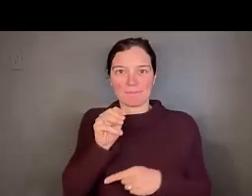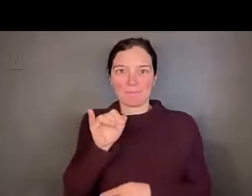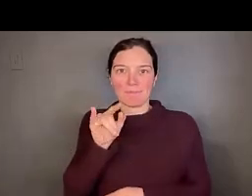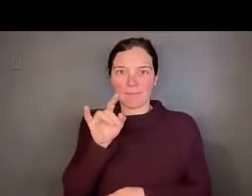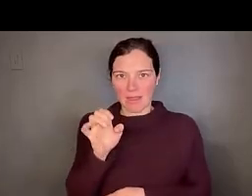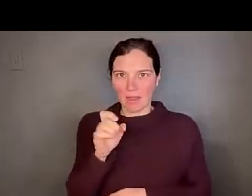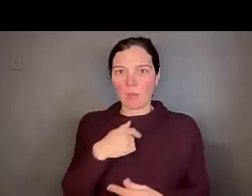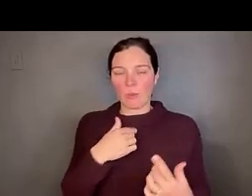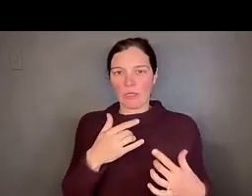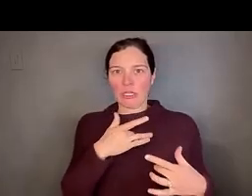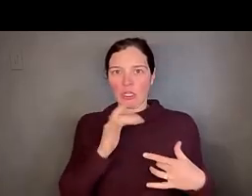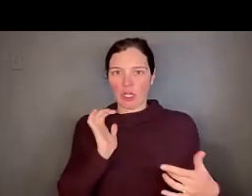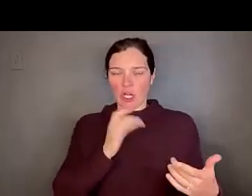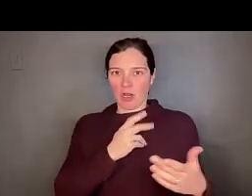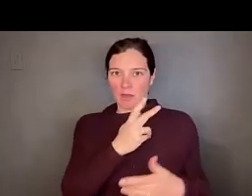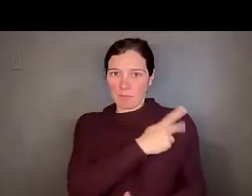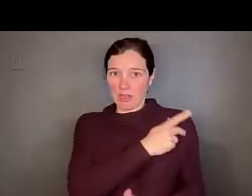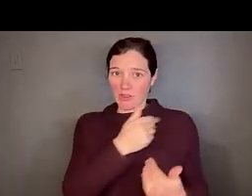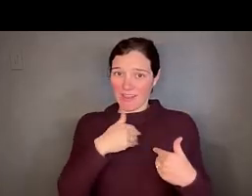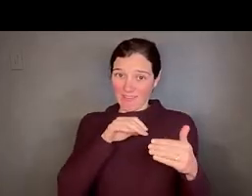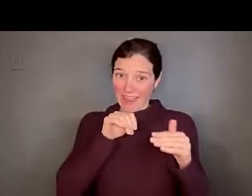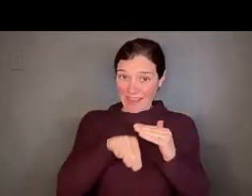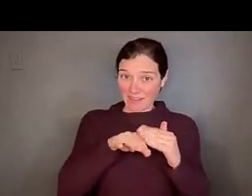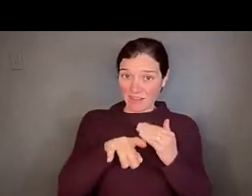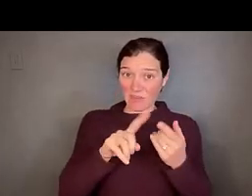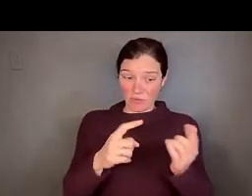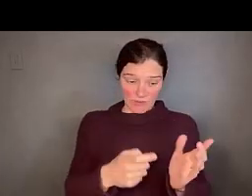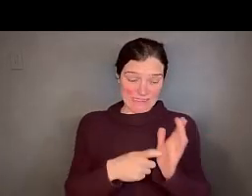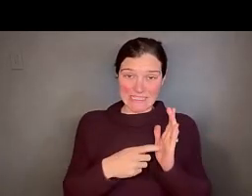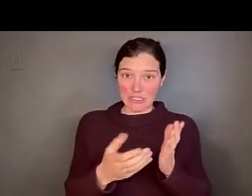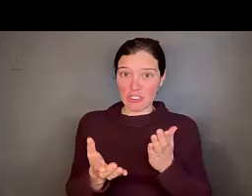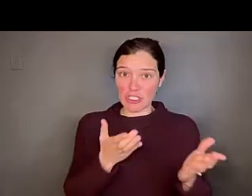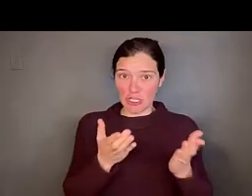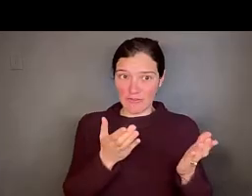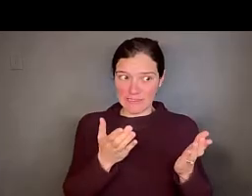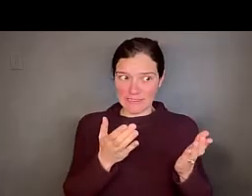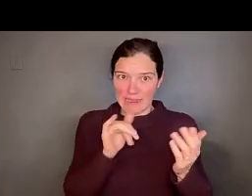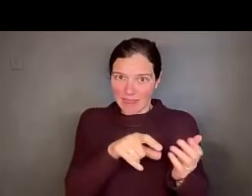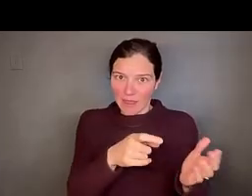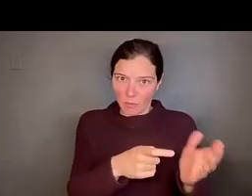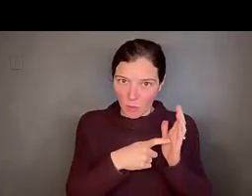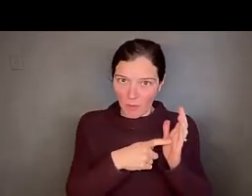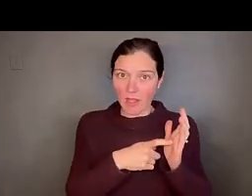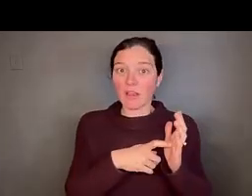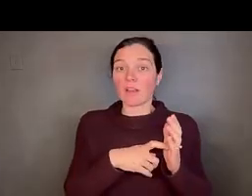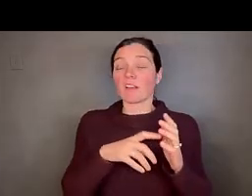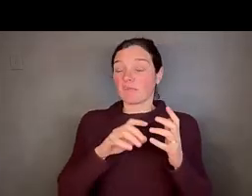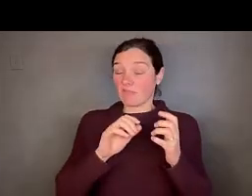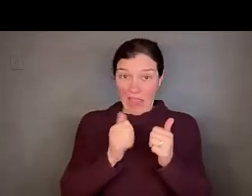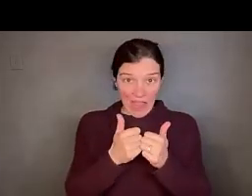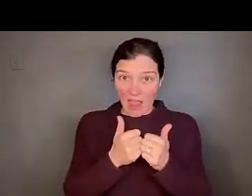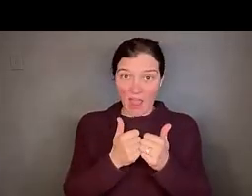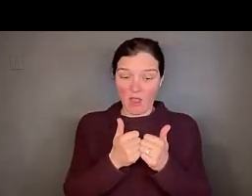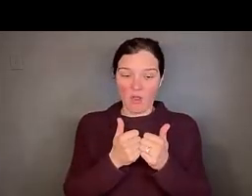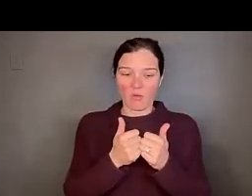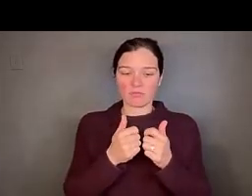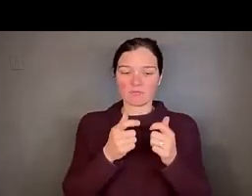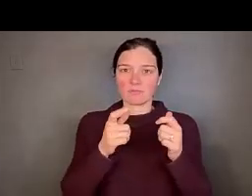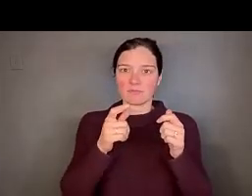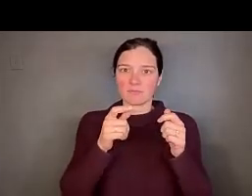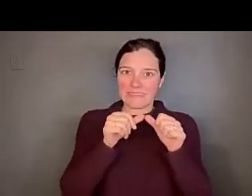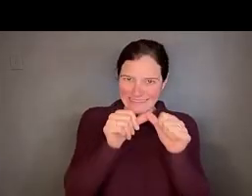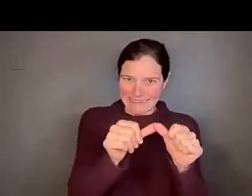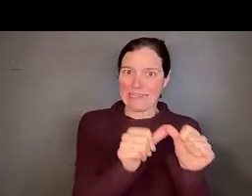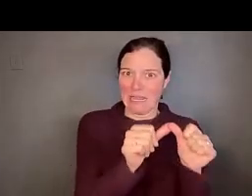making sure that our patients have access to the essential services that they require, and to do that in a sustainable